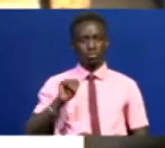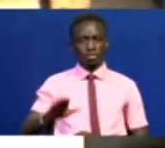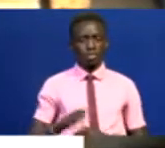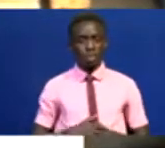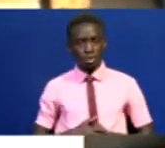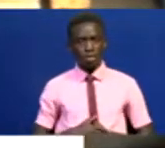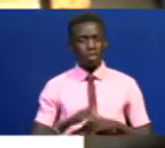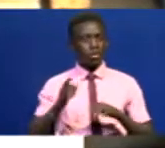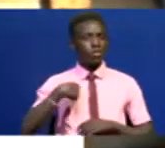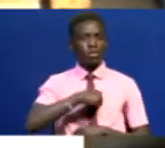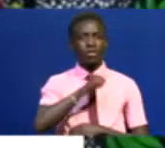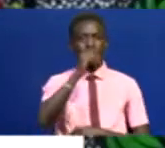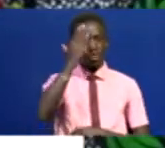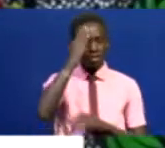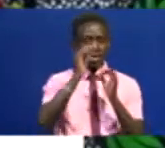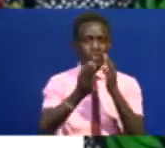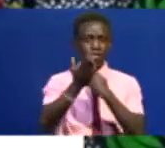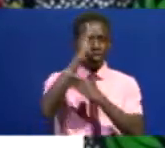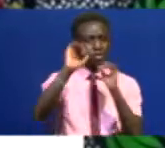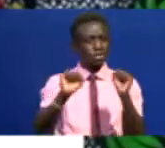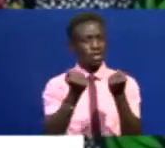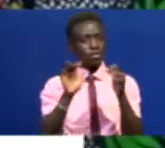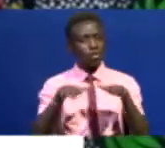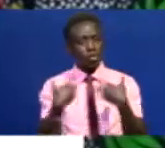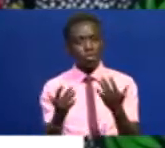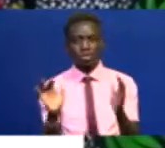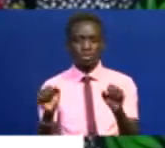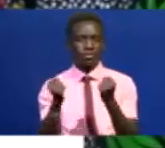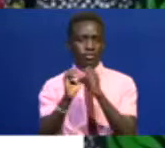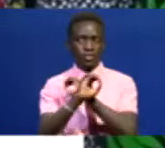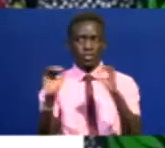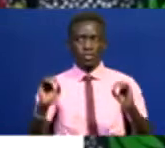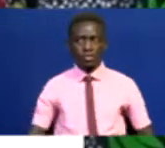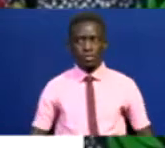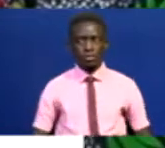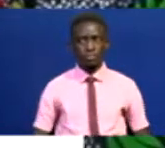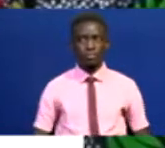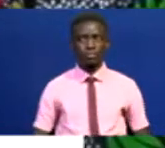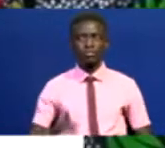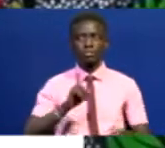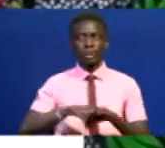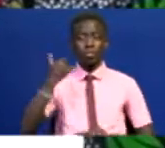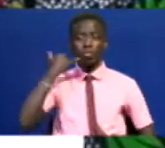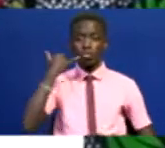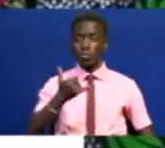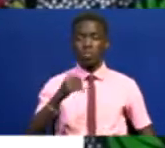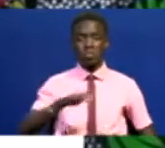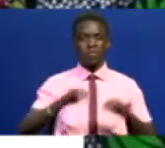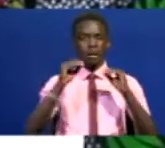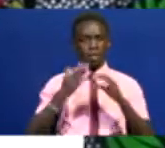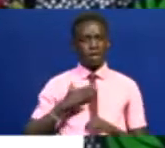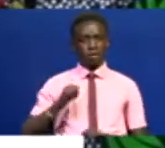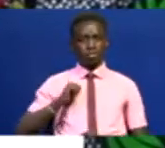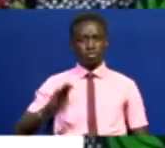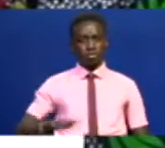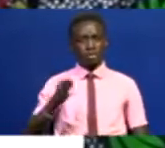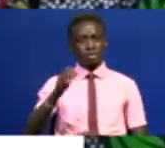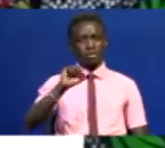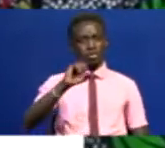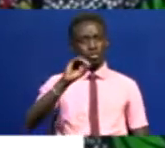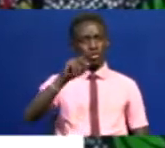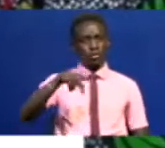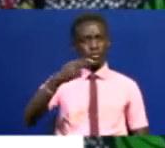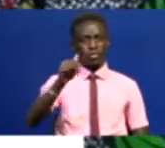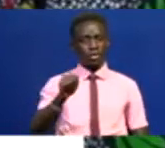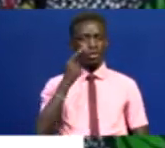Mungu atasaidia ama hatasaidia. Kupiga simu wakakuta mtoto wangu huyu Sofia ameshindikana.